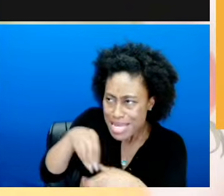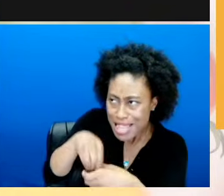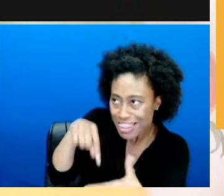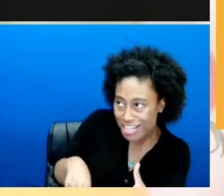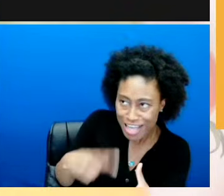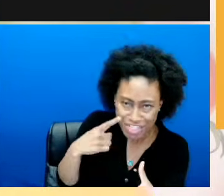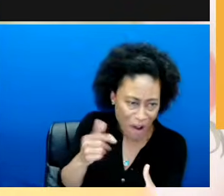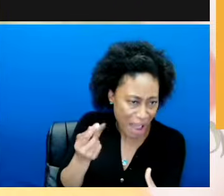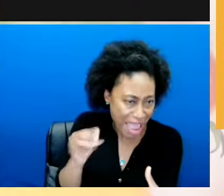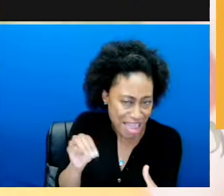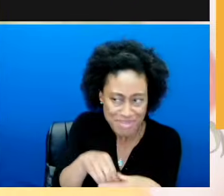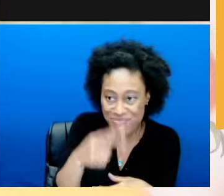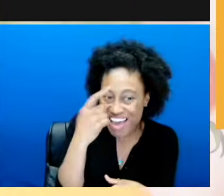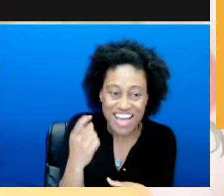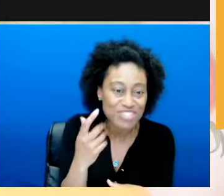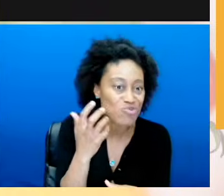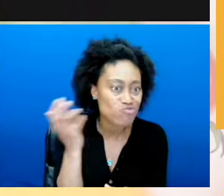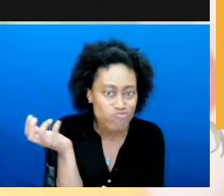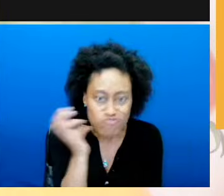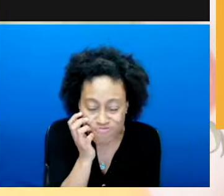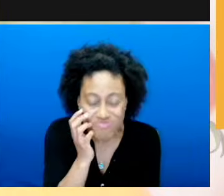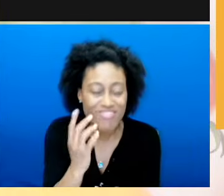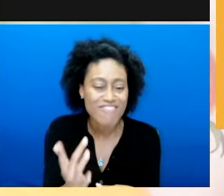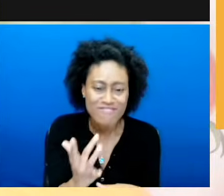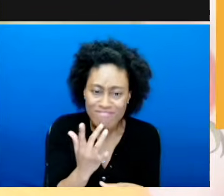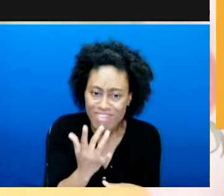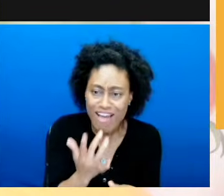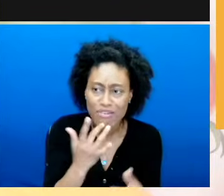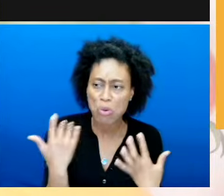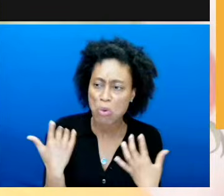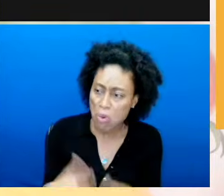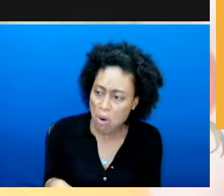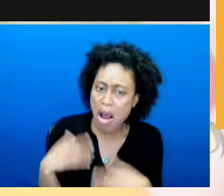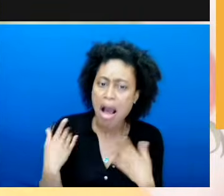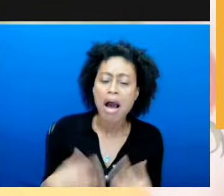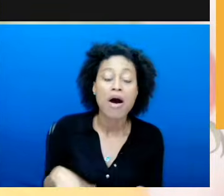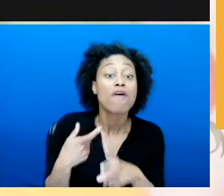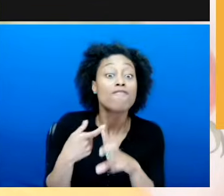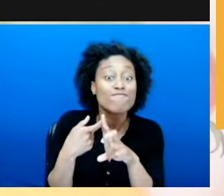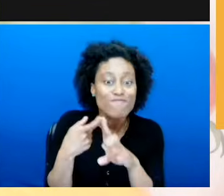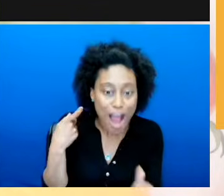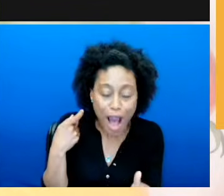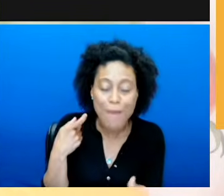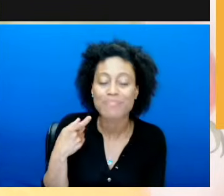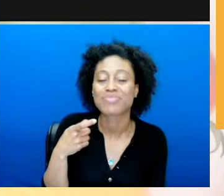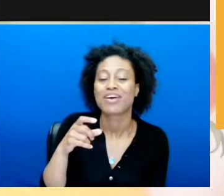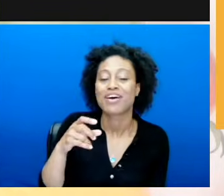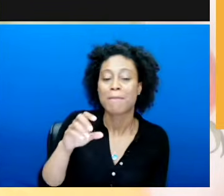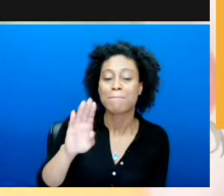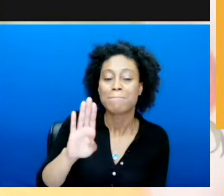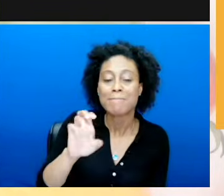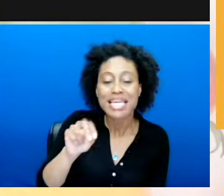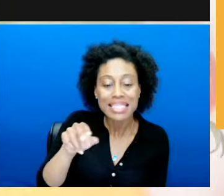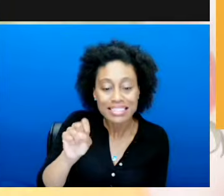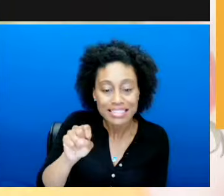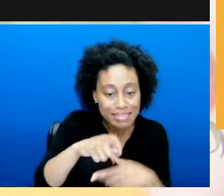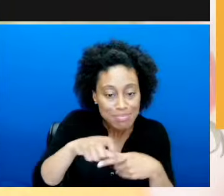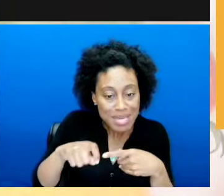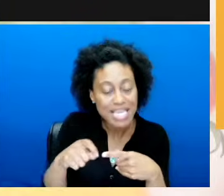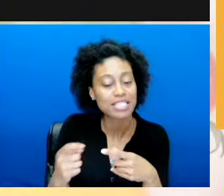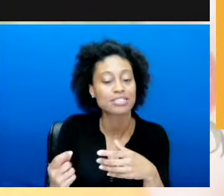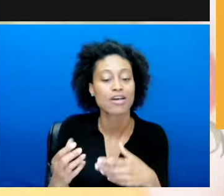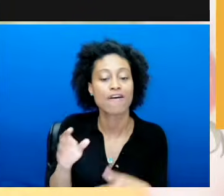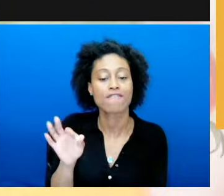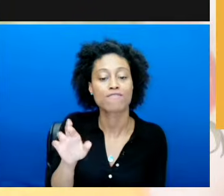way to get that deep, rich flavor from fermented beans instead of from meat. And